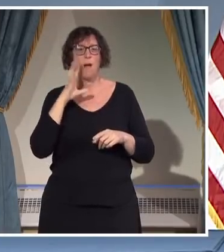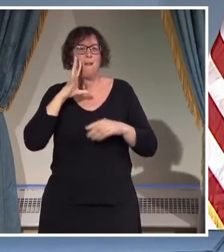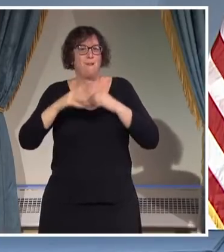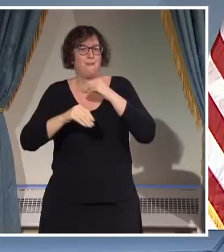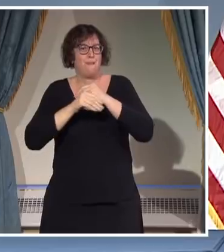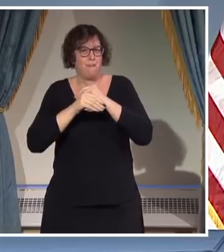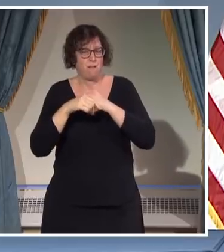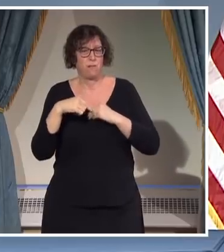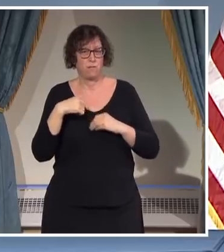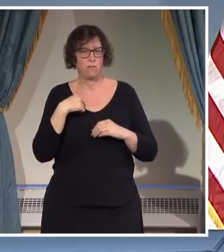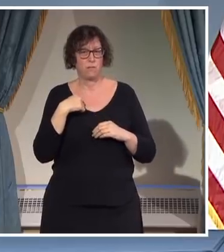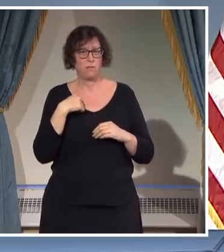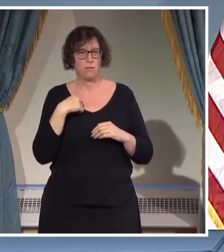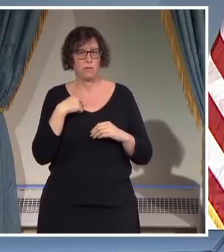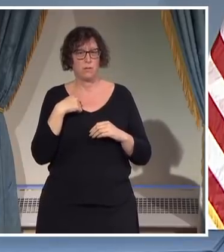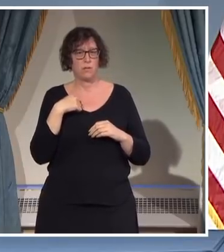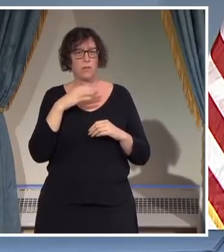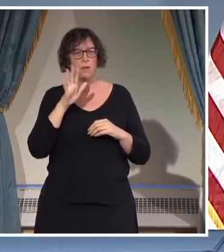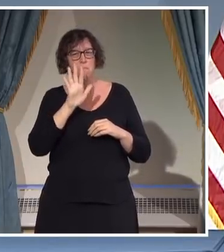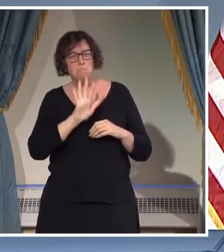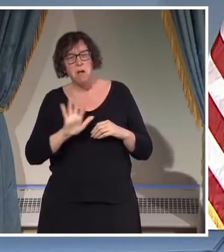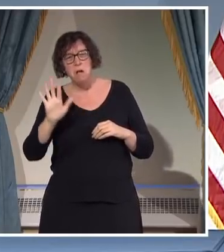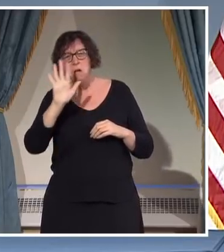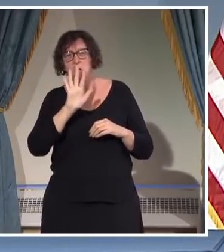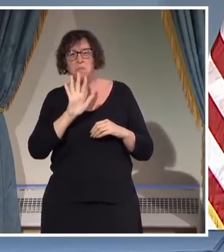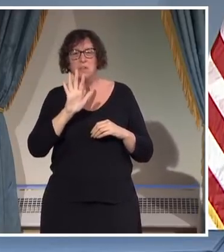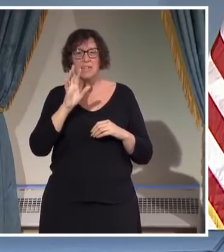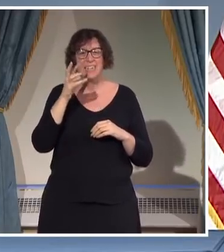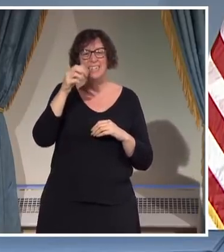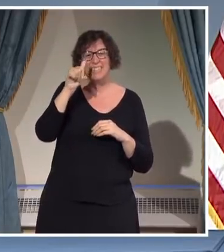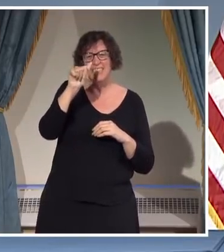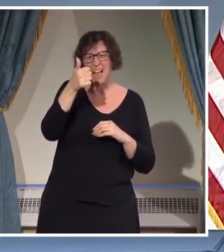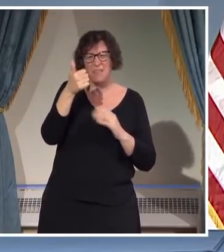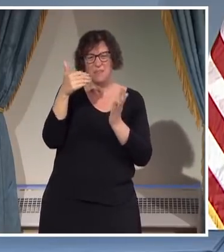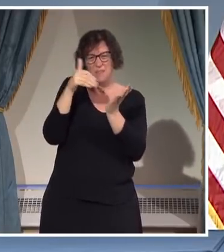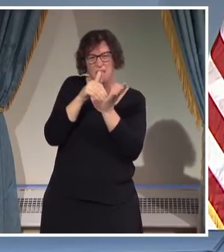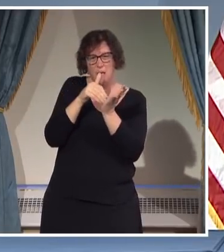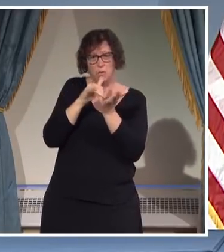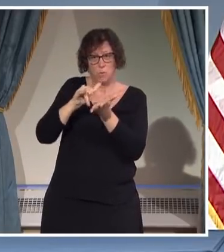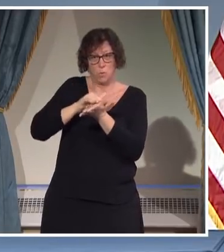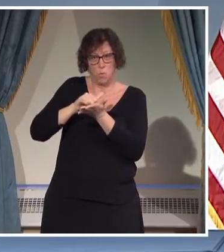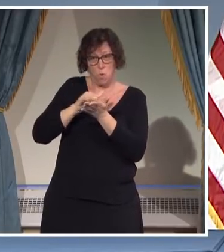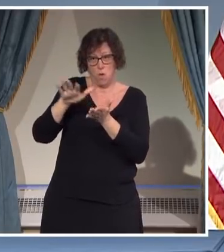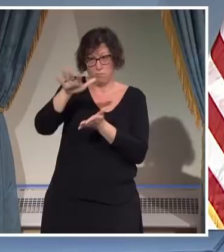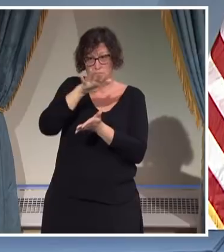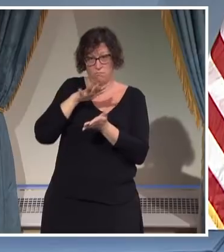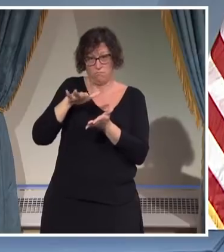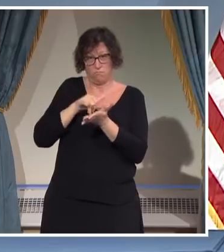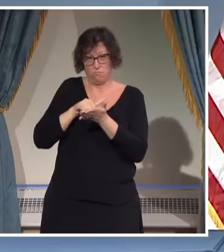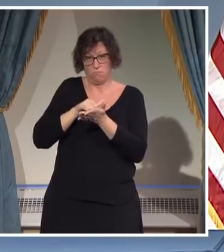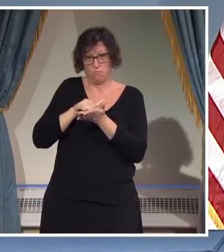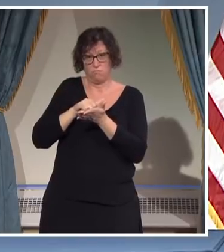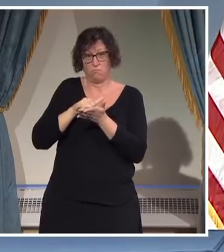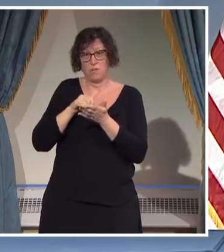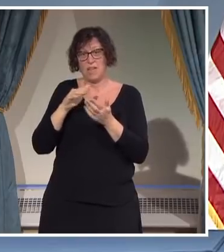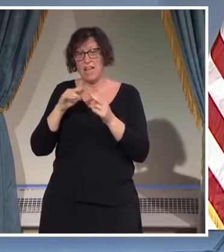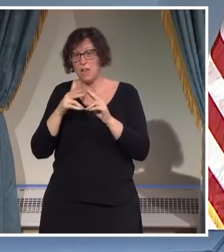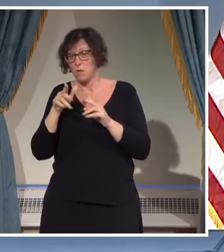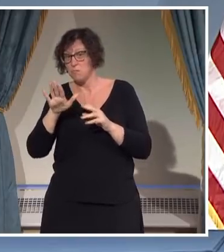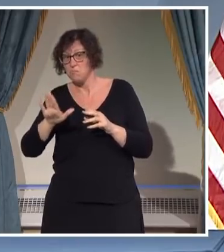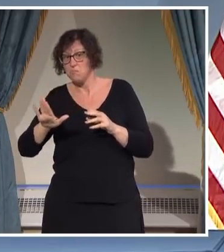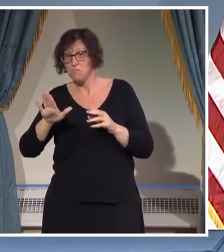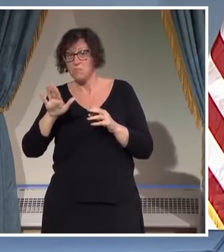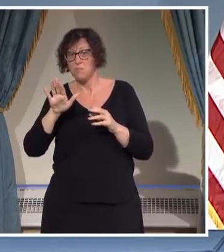New Yorkers that are somewhere along the spectrum of having COVID-19 or having been exposed